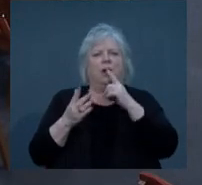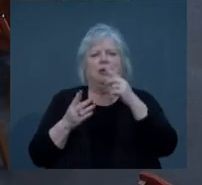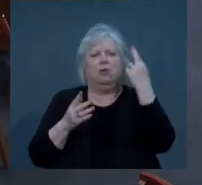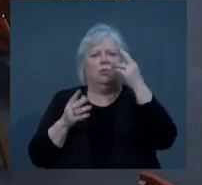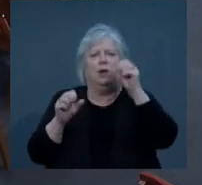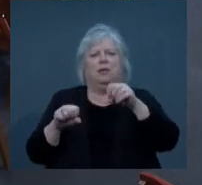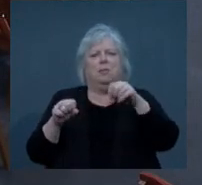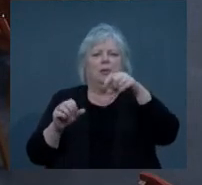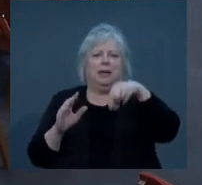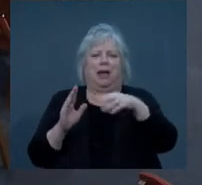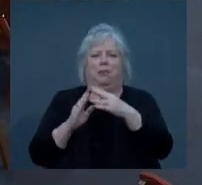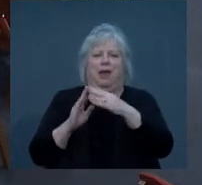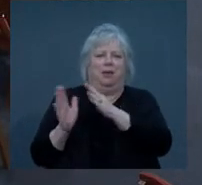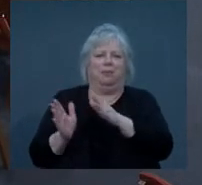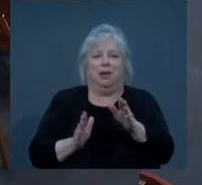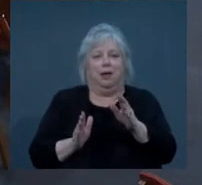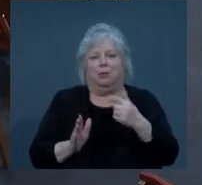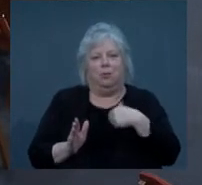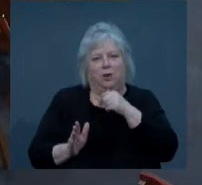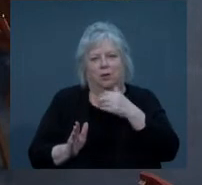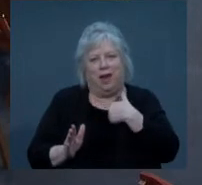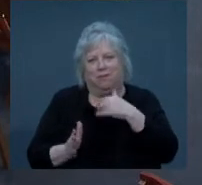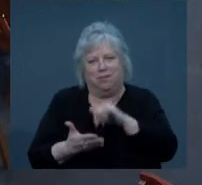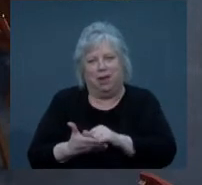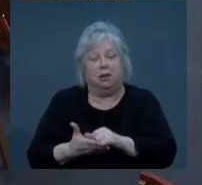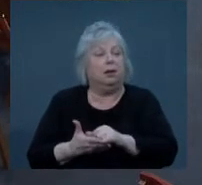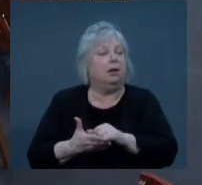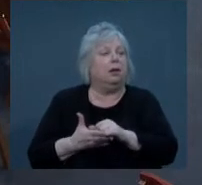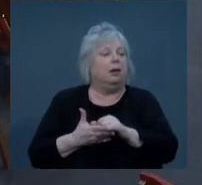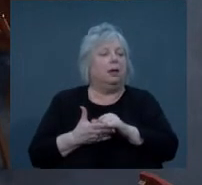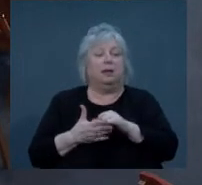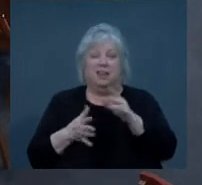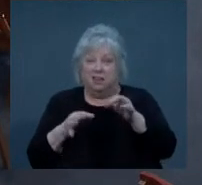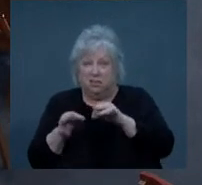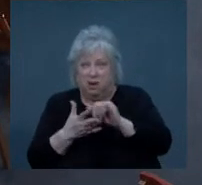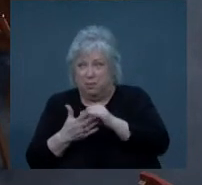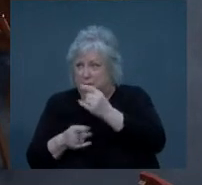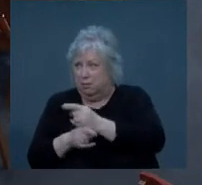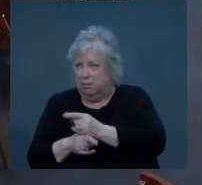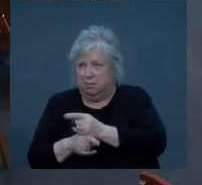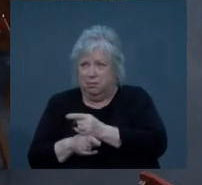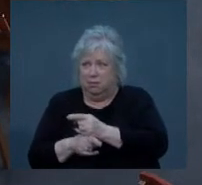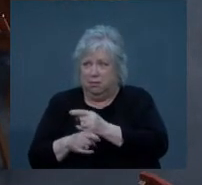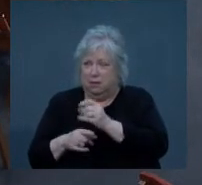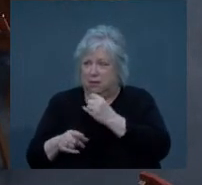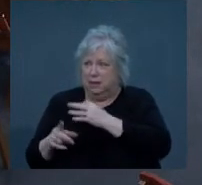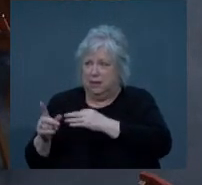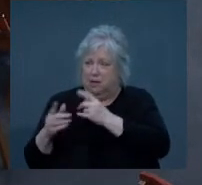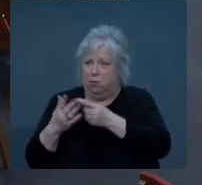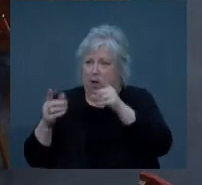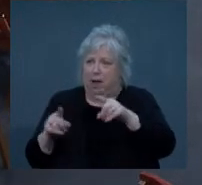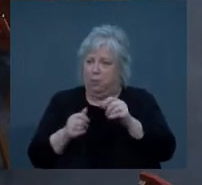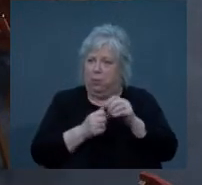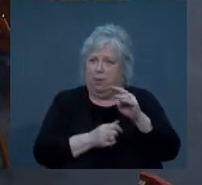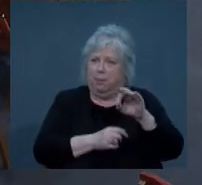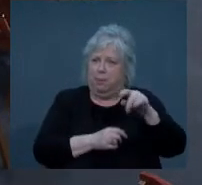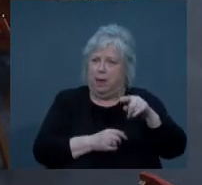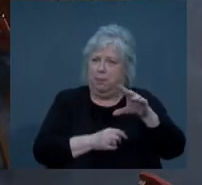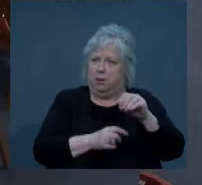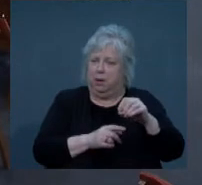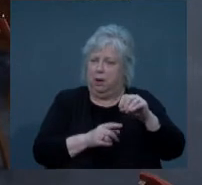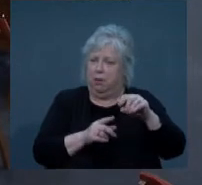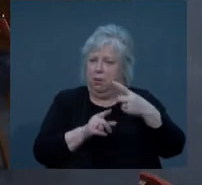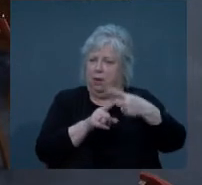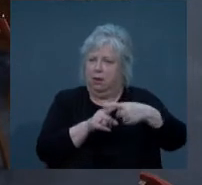have that. Could you bring up did I describe that correctly? What happened with the MAPCO at 3rd and